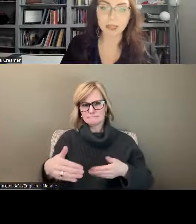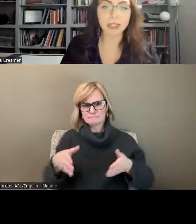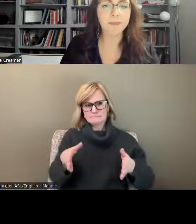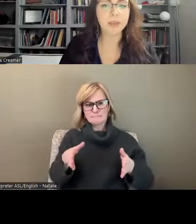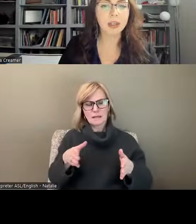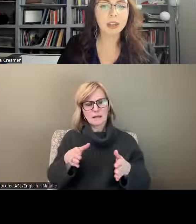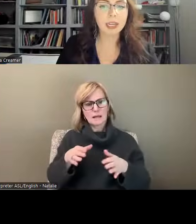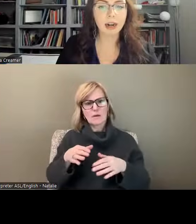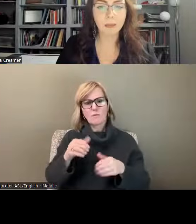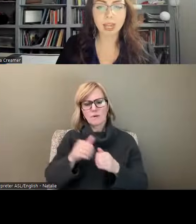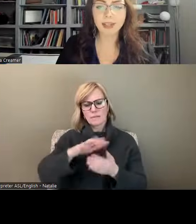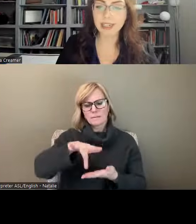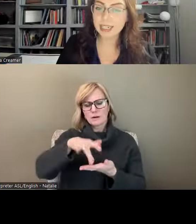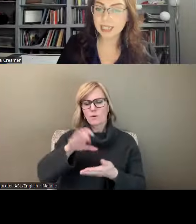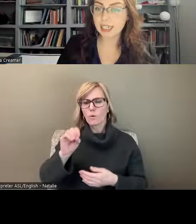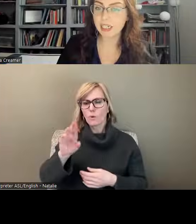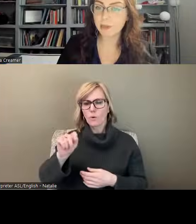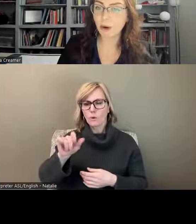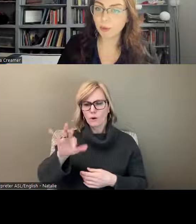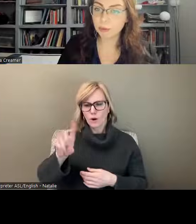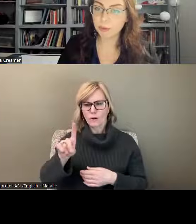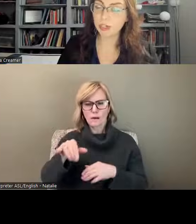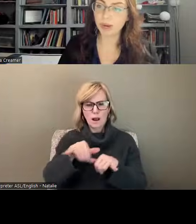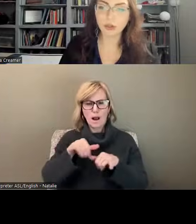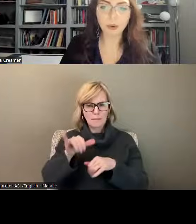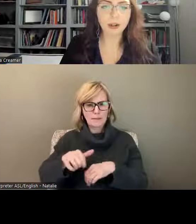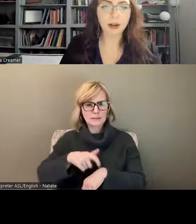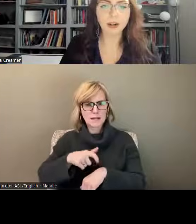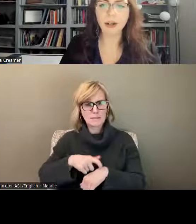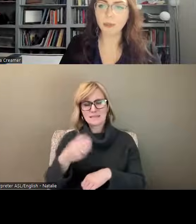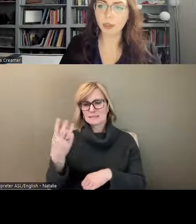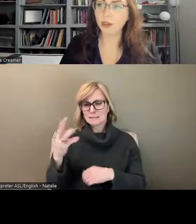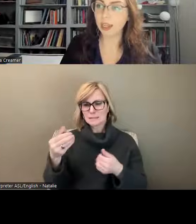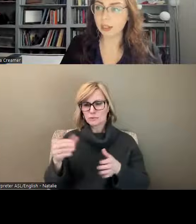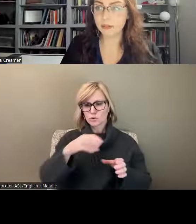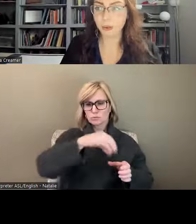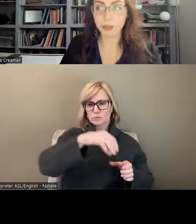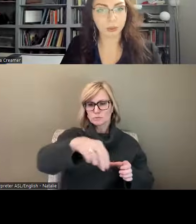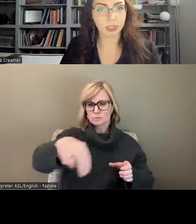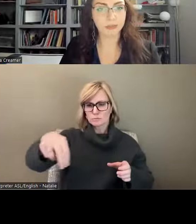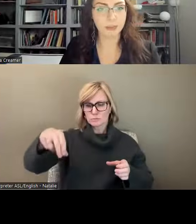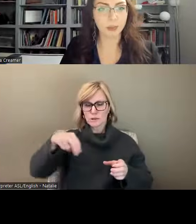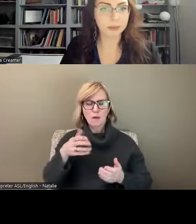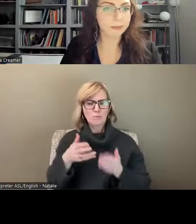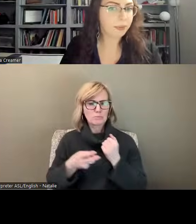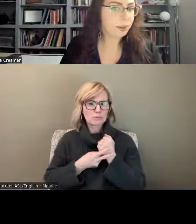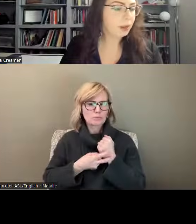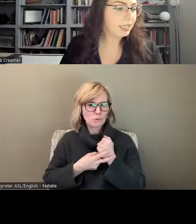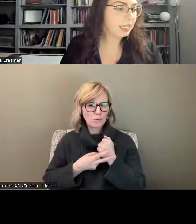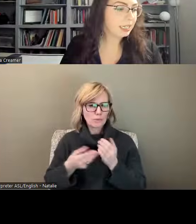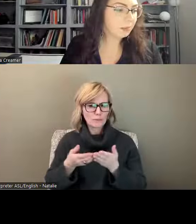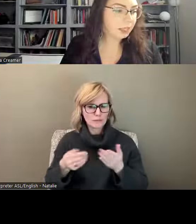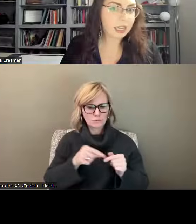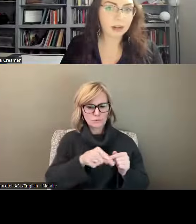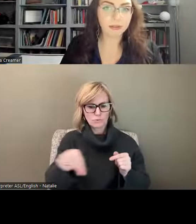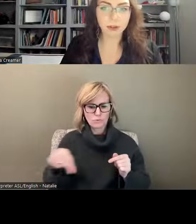this time period. We have at least 16 small rooms which surround the courtyard, which were likely for storage of some sort. We